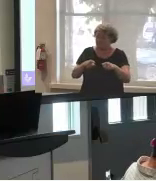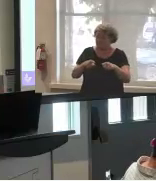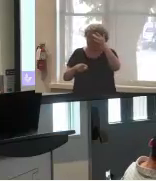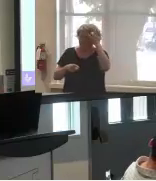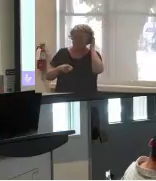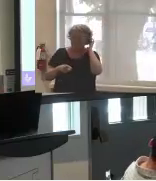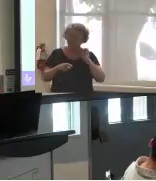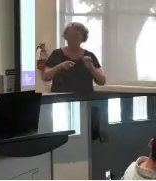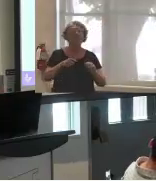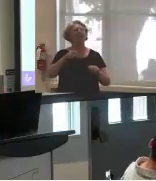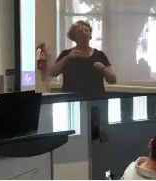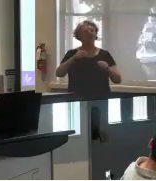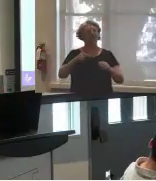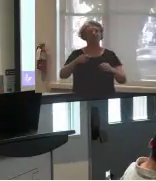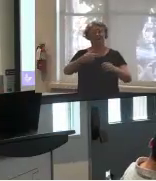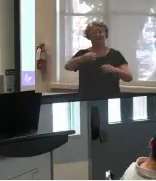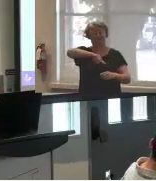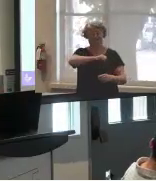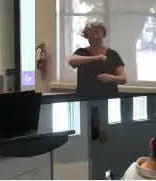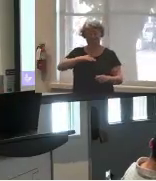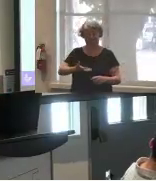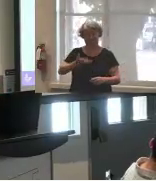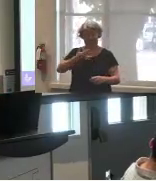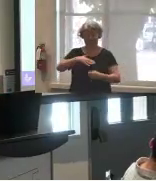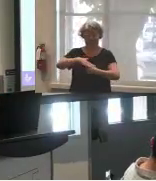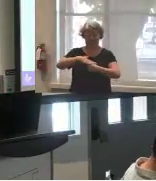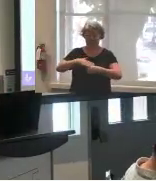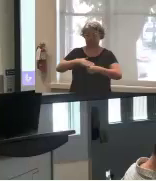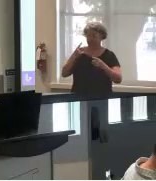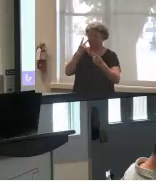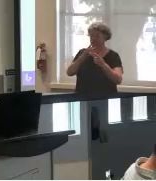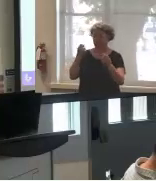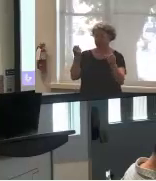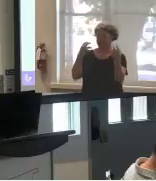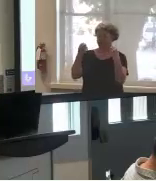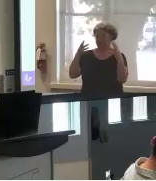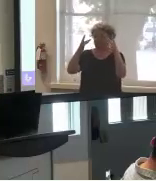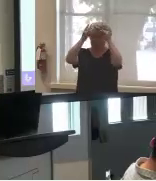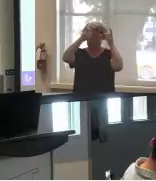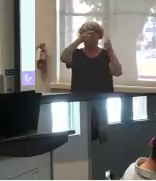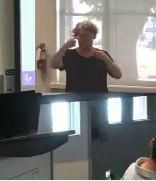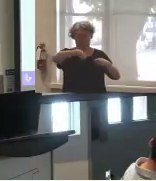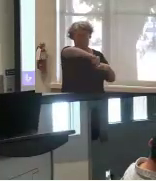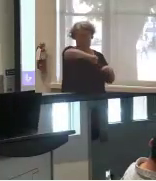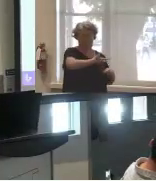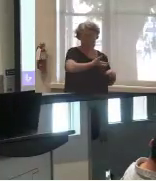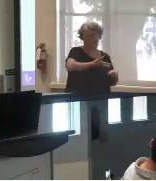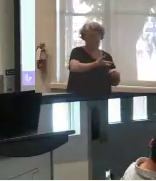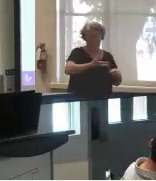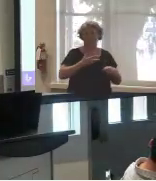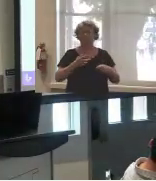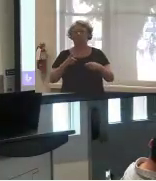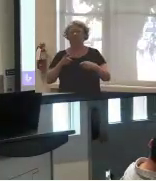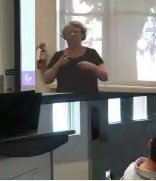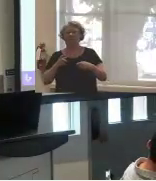In the last year alone, 173 came by, and 154 of them stayed on with our youth network. So